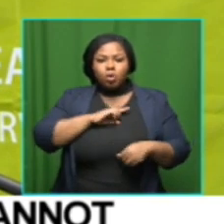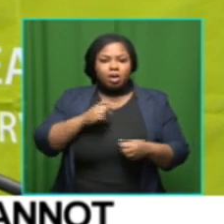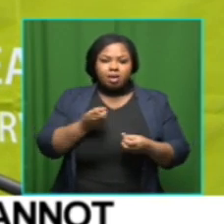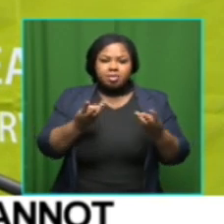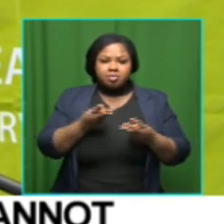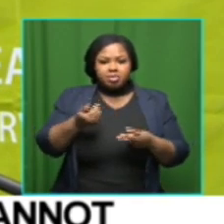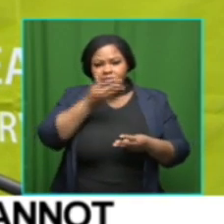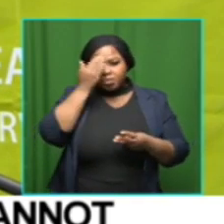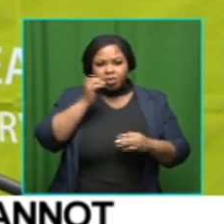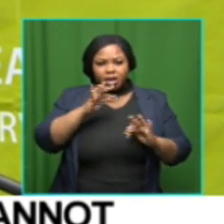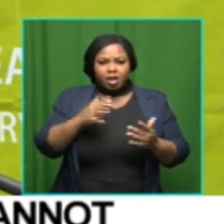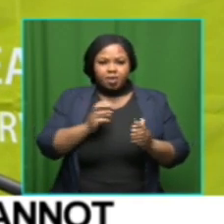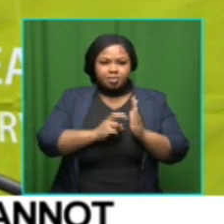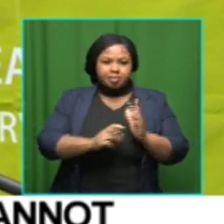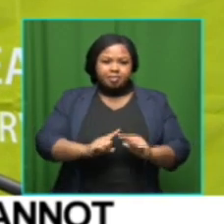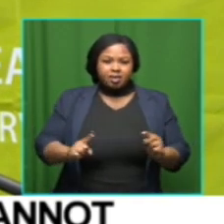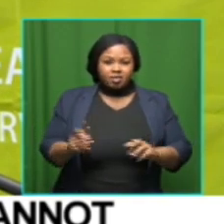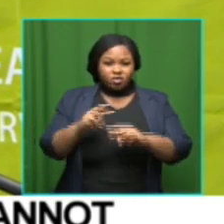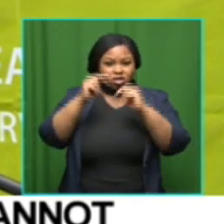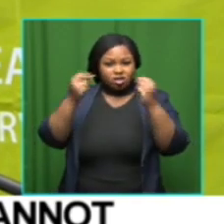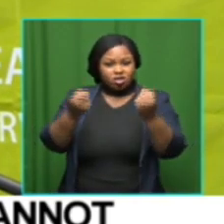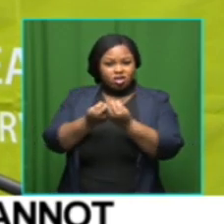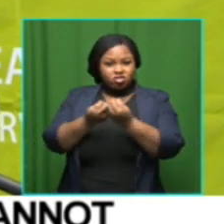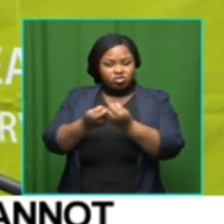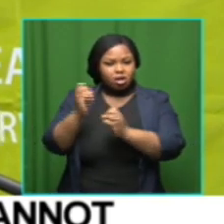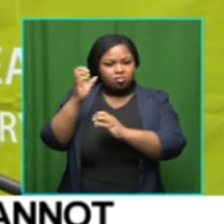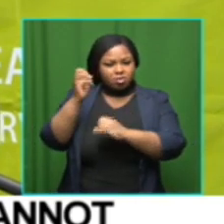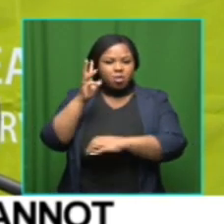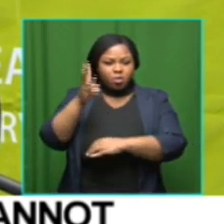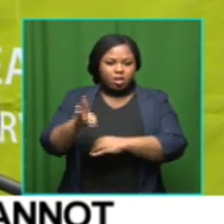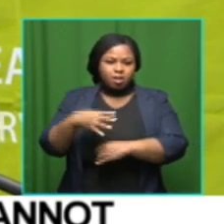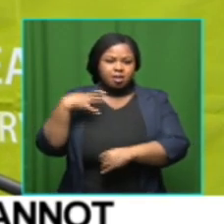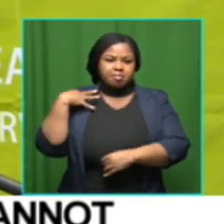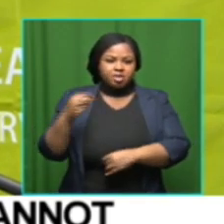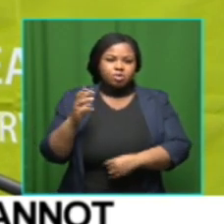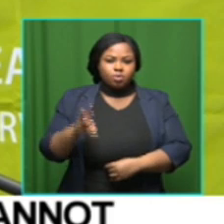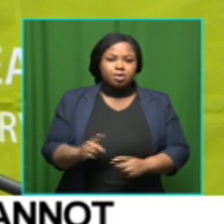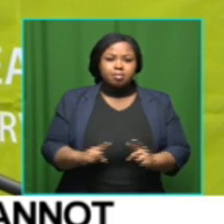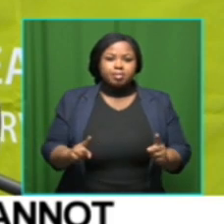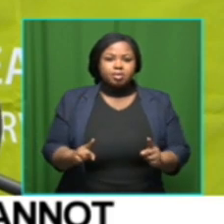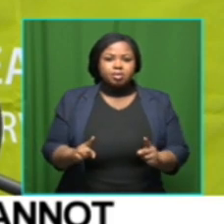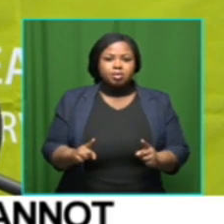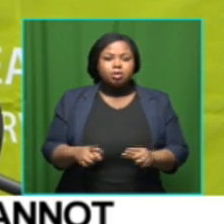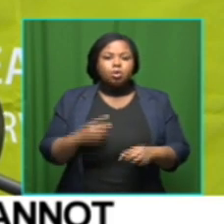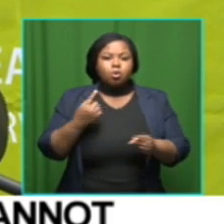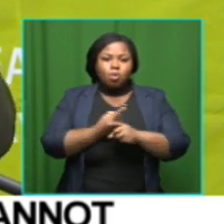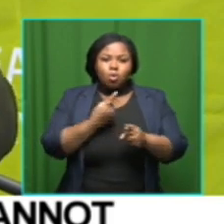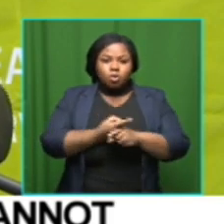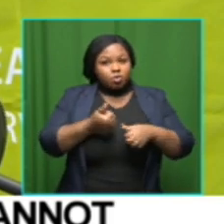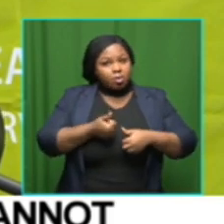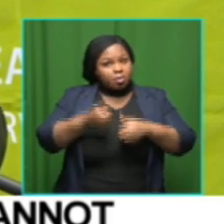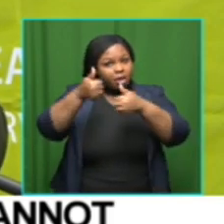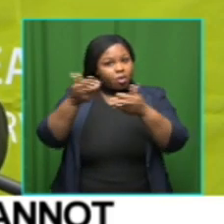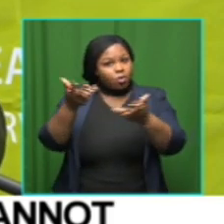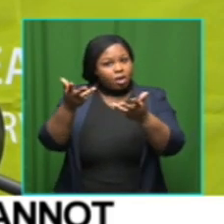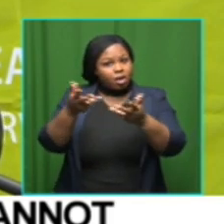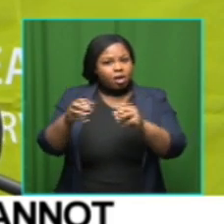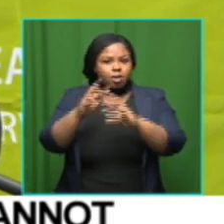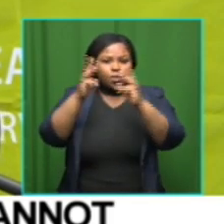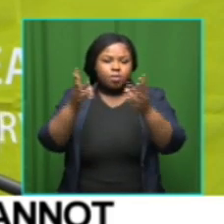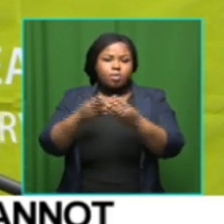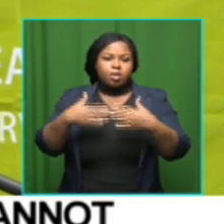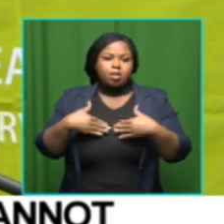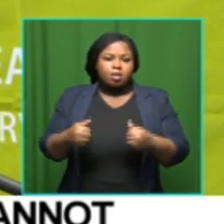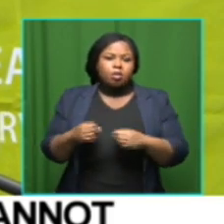also cover it from the national point of view. But we just want to say our default position every time will always remain the World